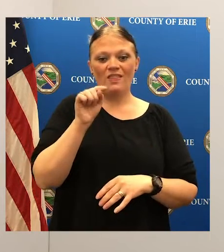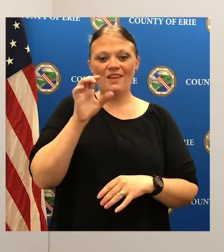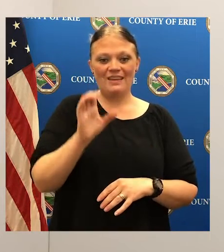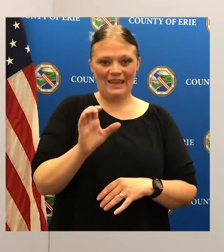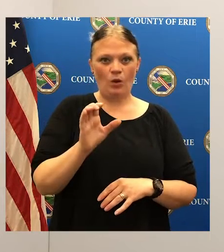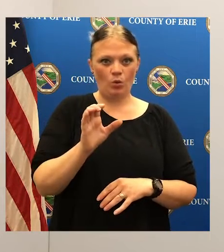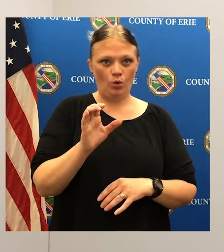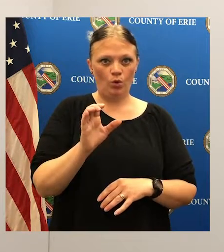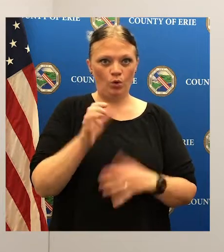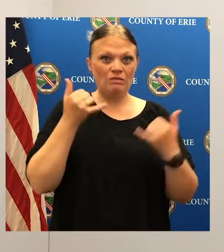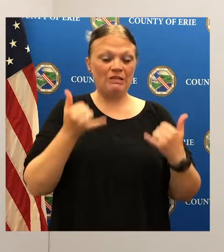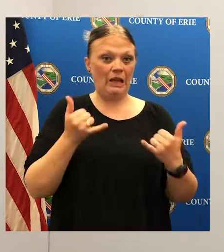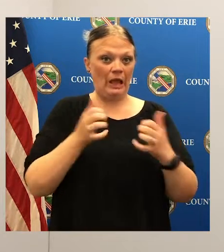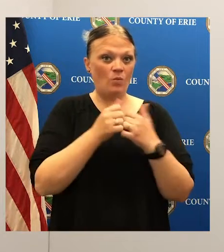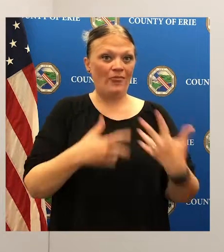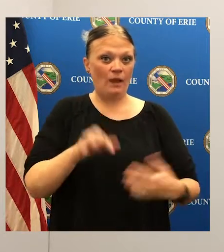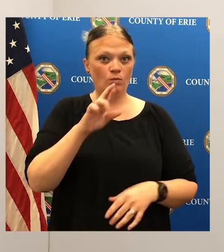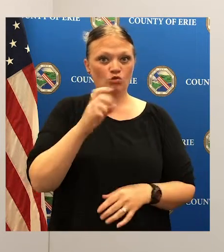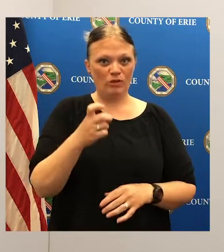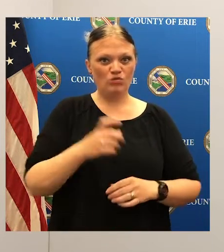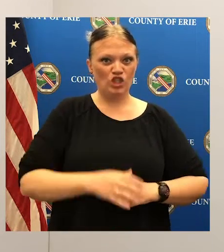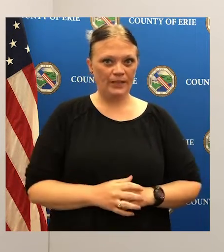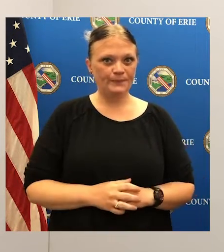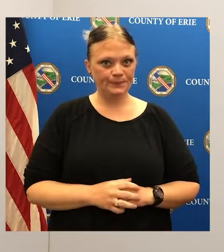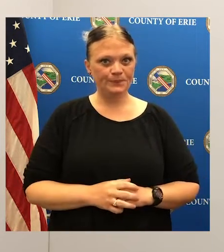the counter without a prescription today.